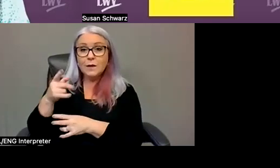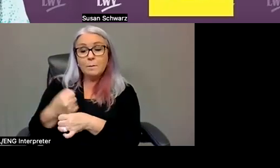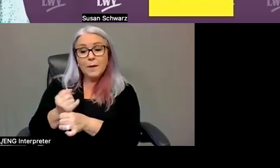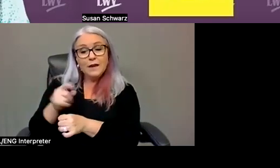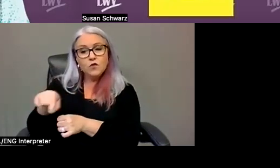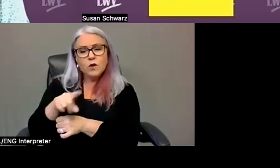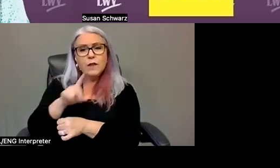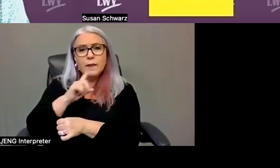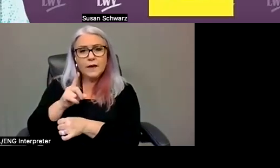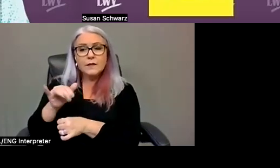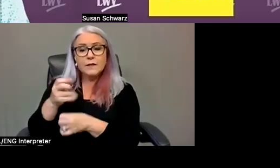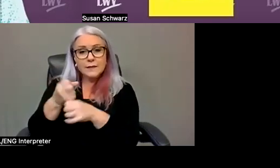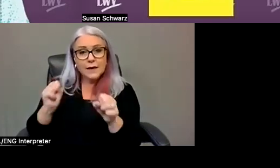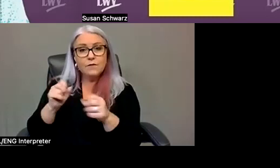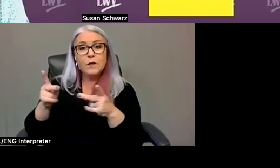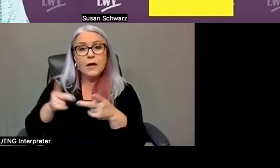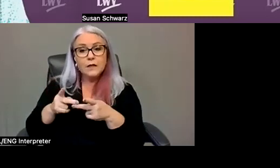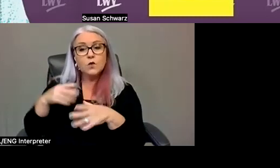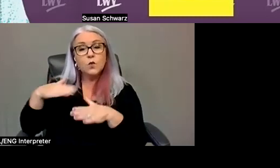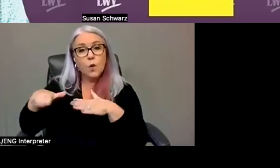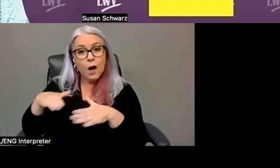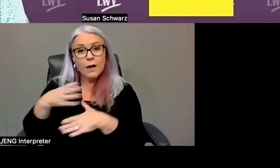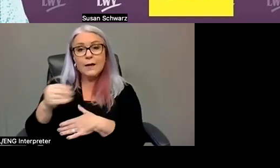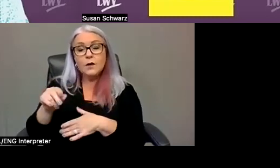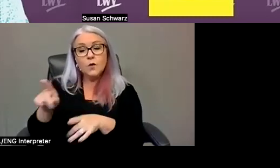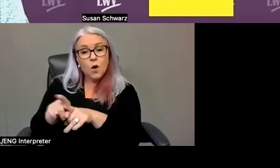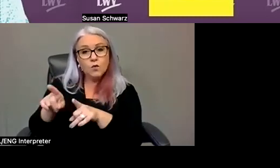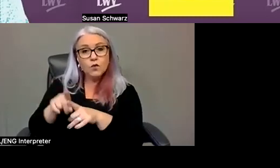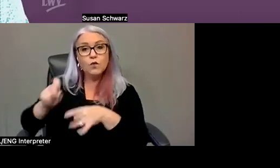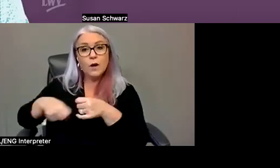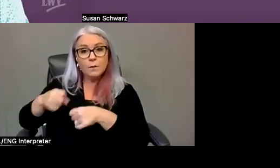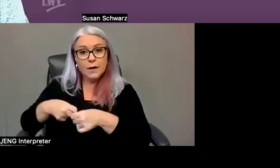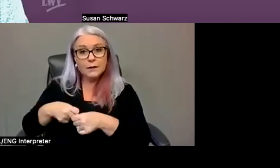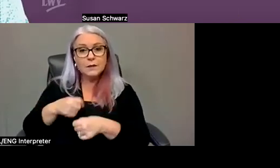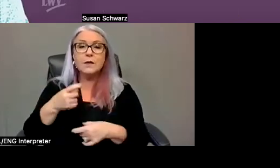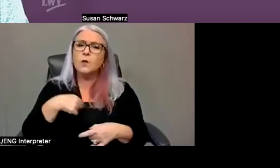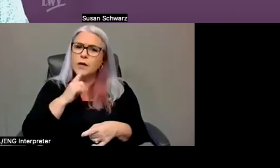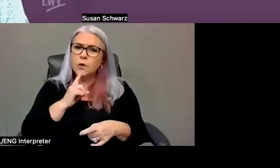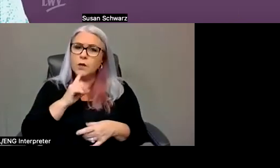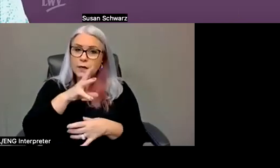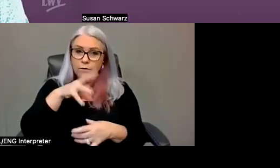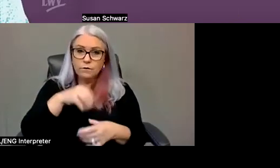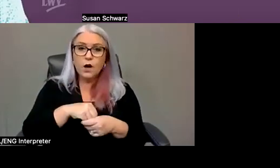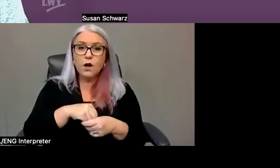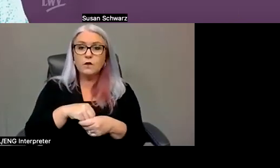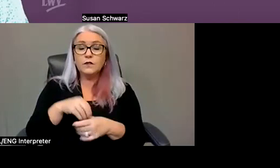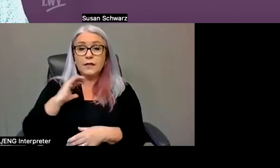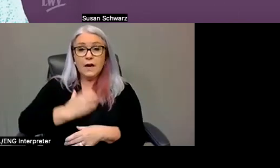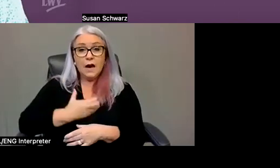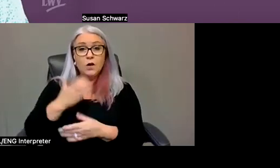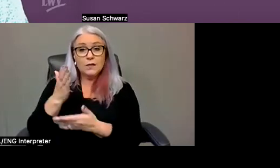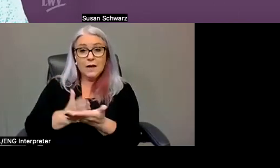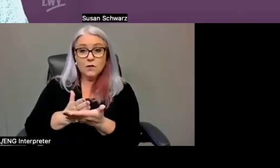place to walk and to ride bikes. We are very much involved in our section of that. And bike lanes and